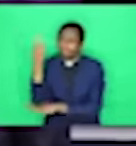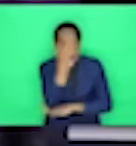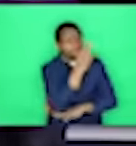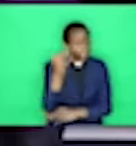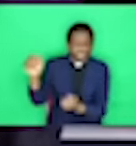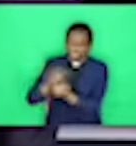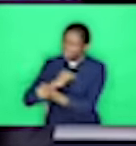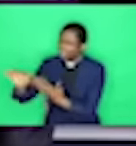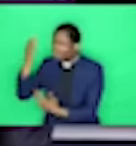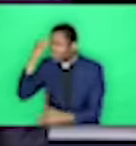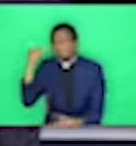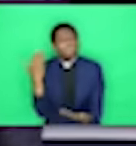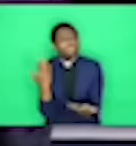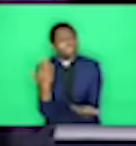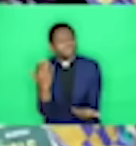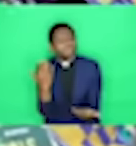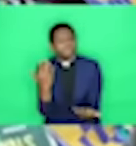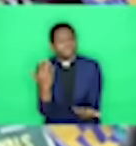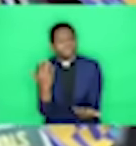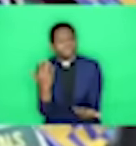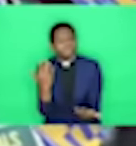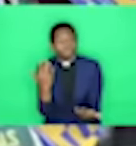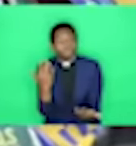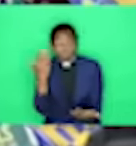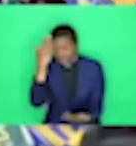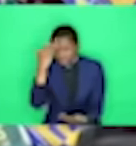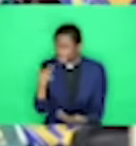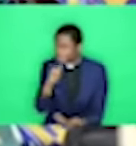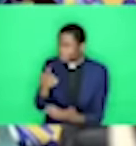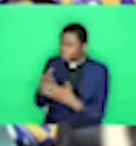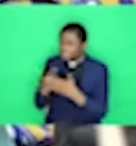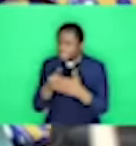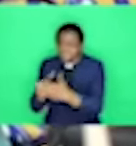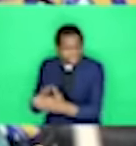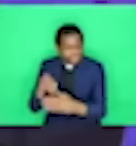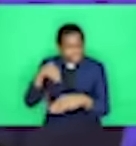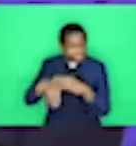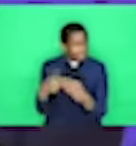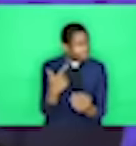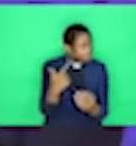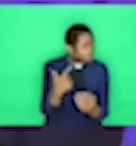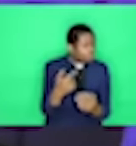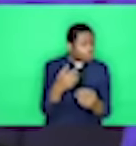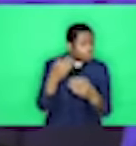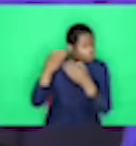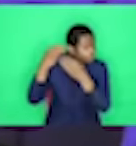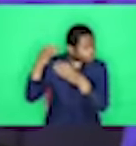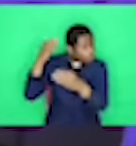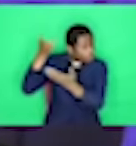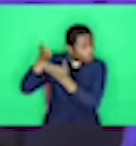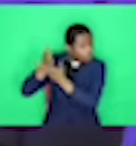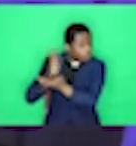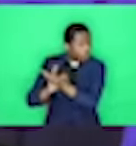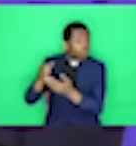forests? Why are we no longer leading in cocoa? For many years, the Ivorians have learned from us. They are